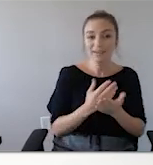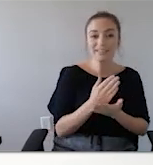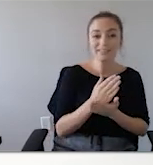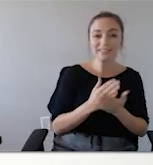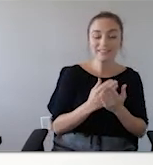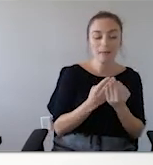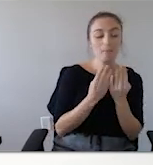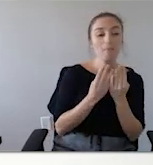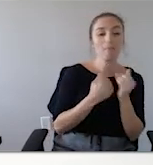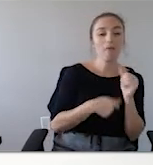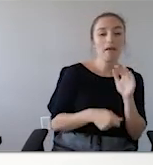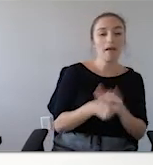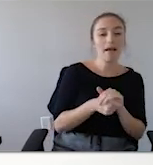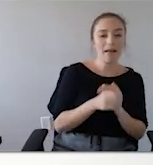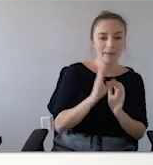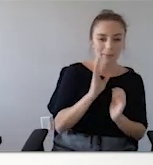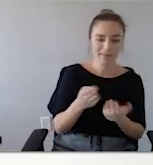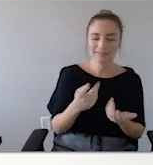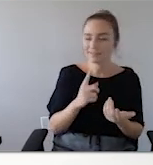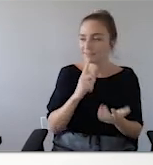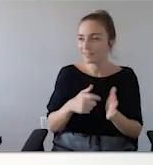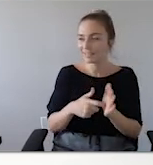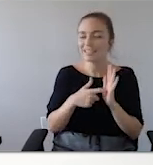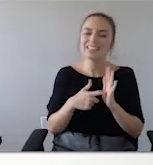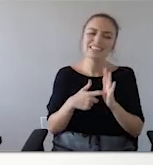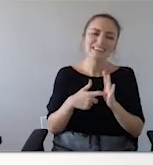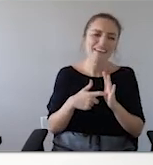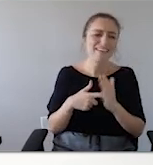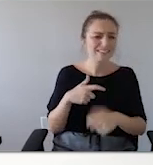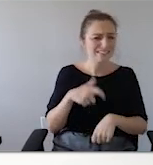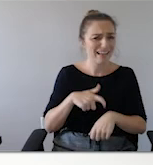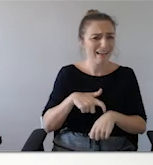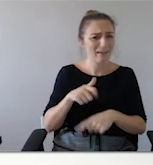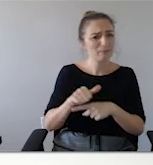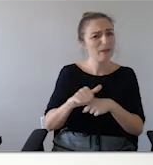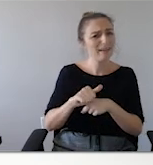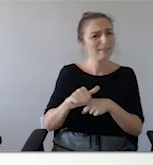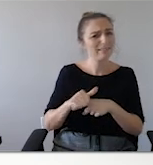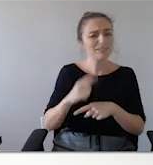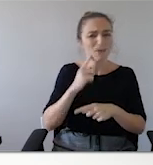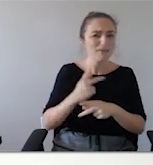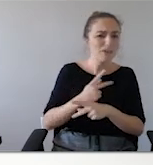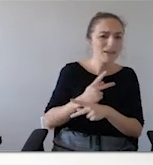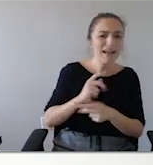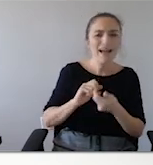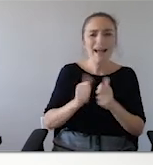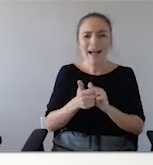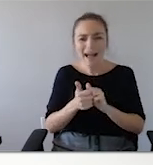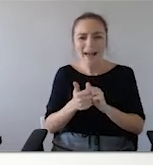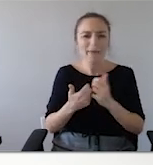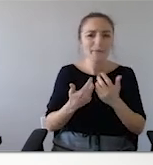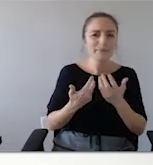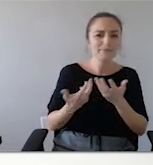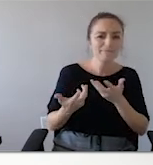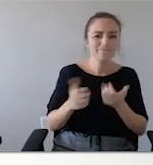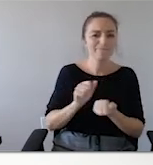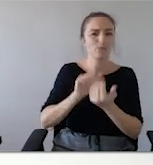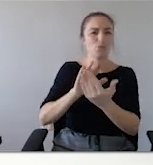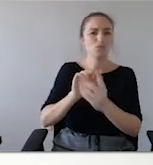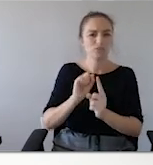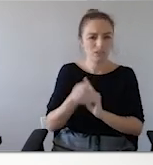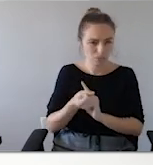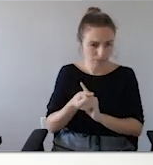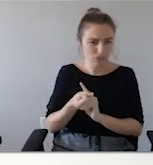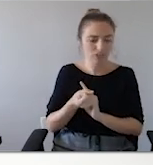how to do that. But some of those things, like because I see the names on there, I'll talk to the parent and I'll say, was